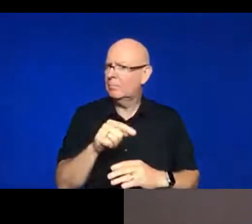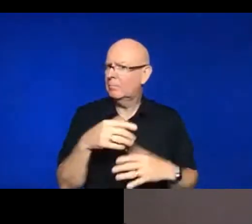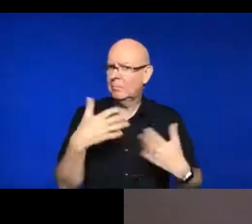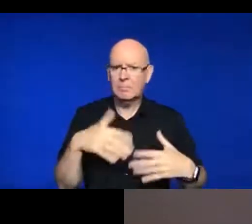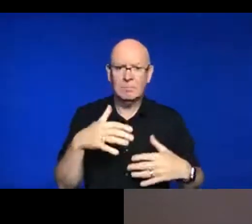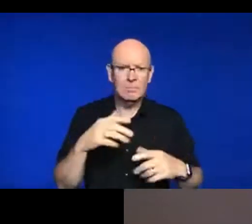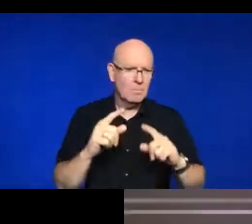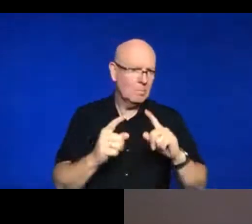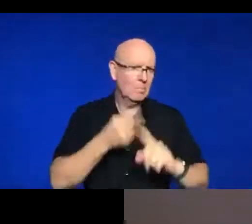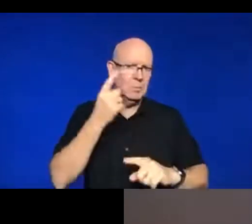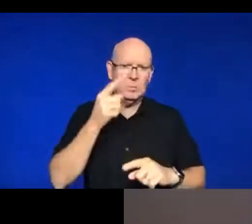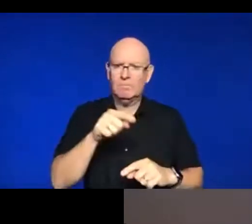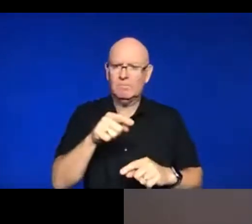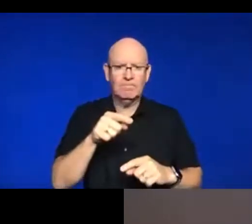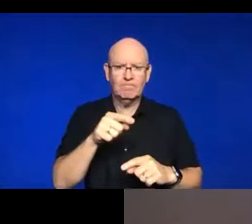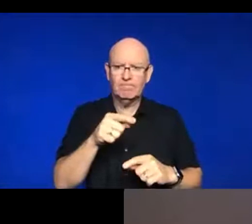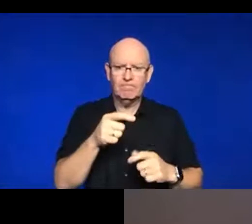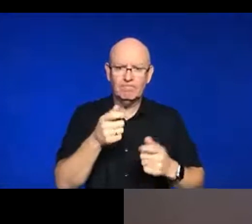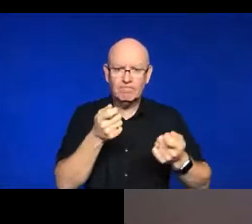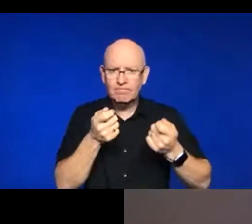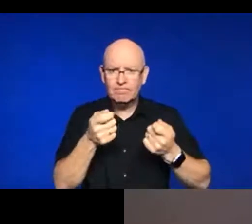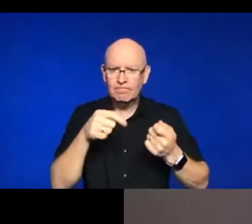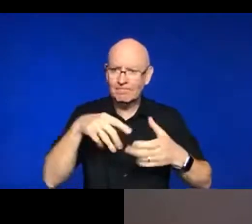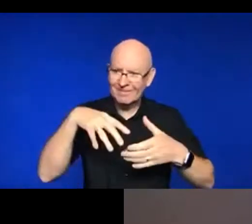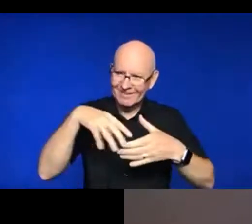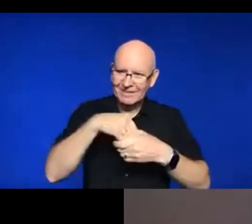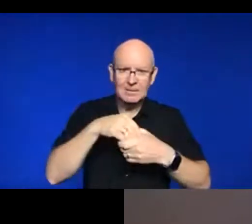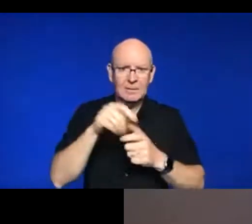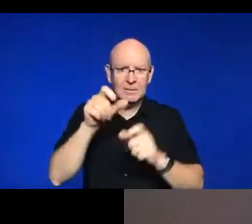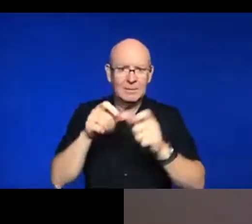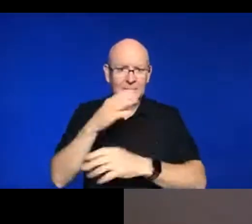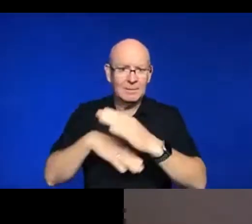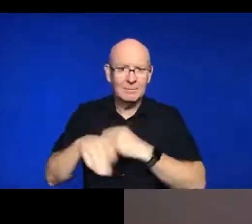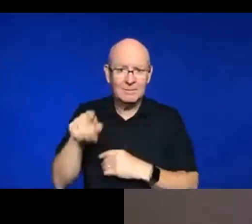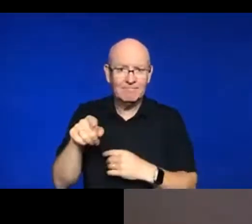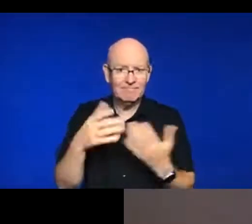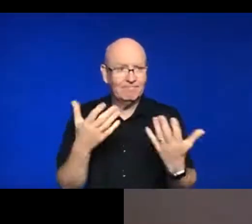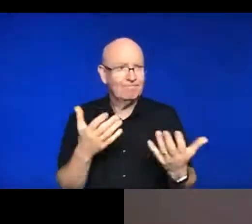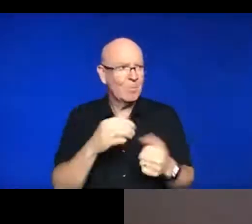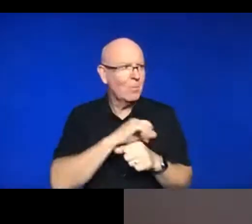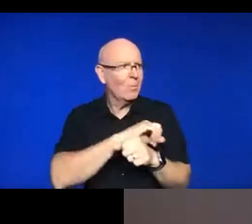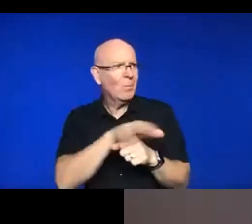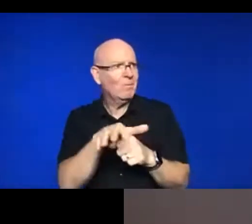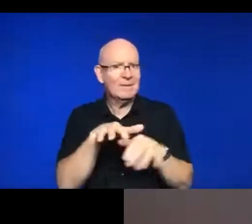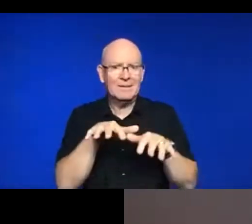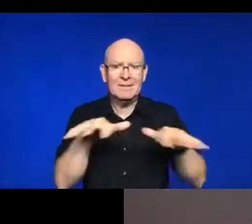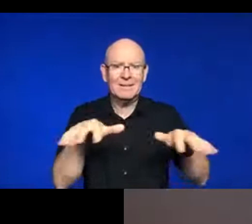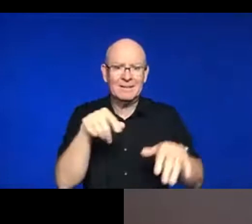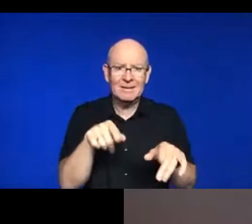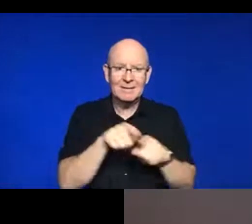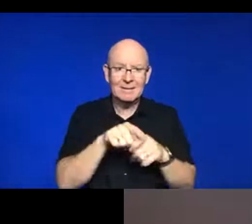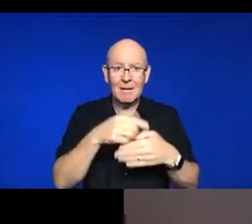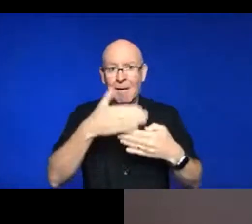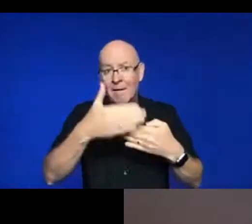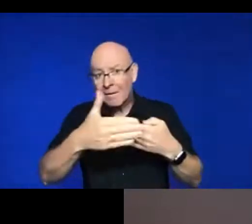protection schemes, and how we can indeed build back better, what they say, but let's really make it so.